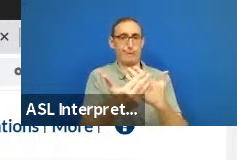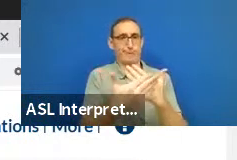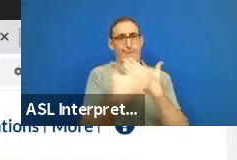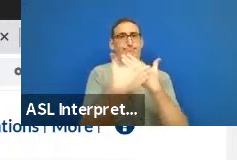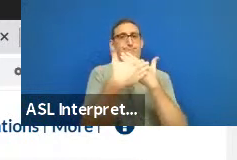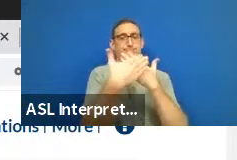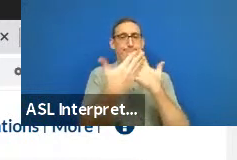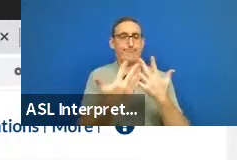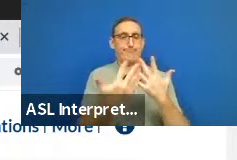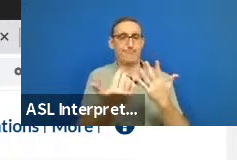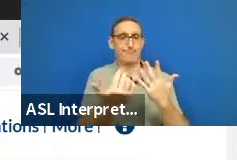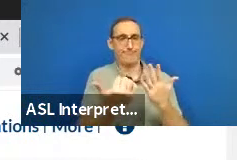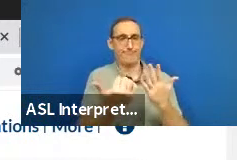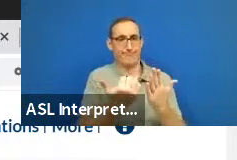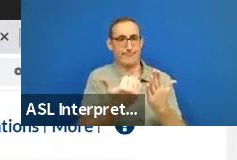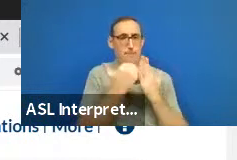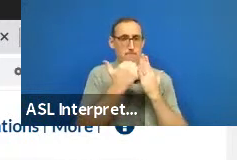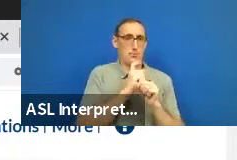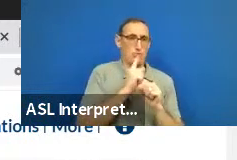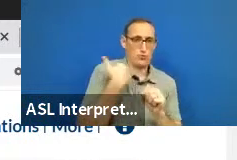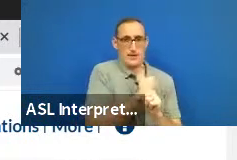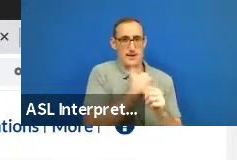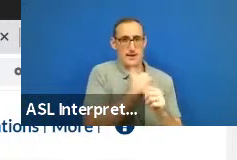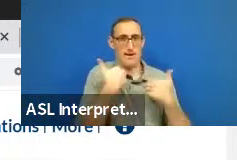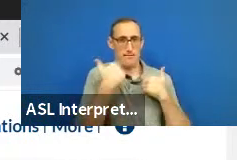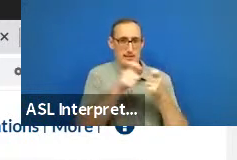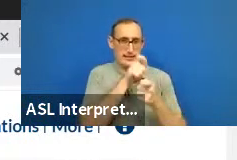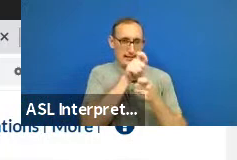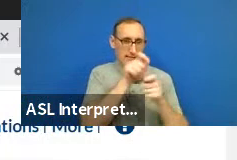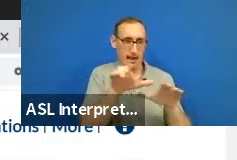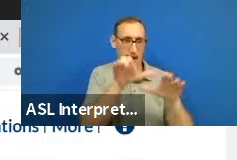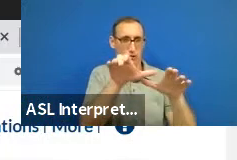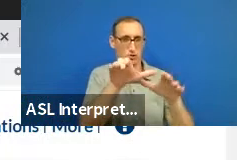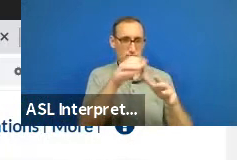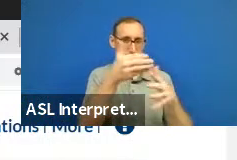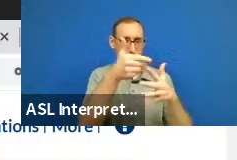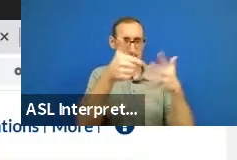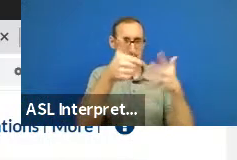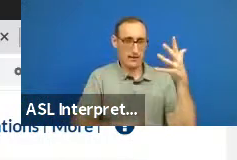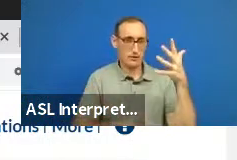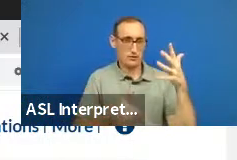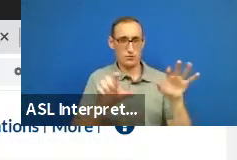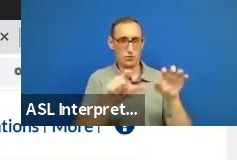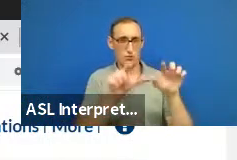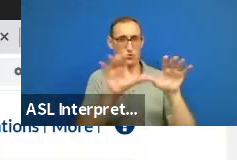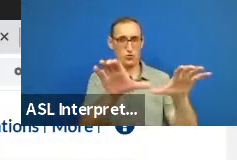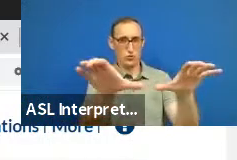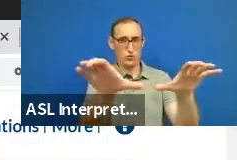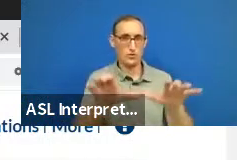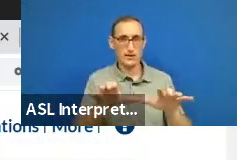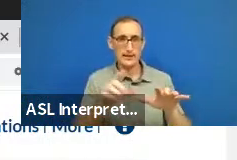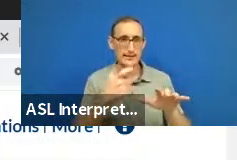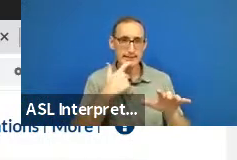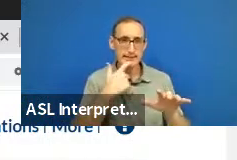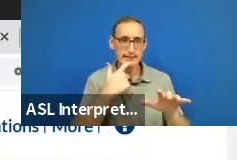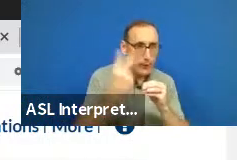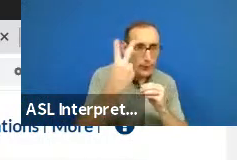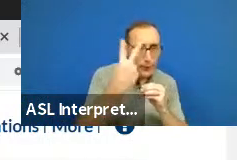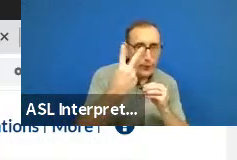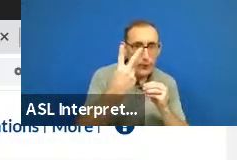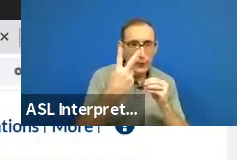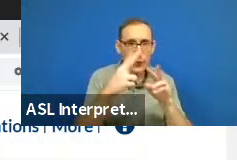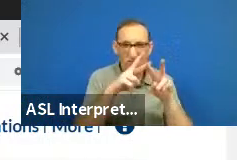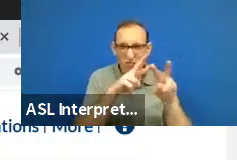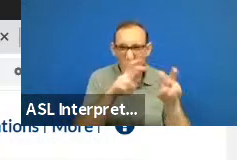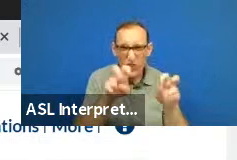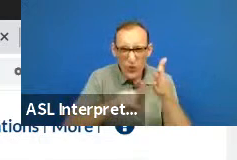are action items enumerated, but then like what actually goes into like number 2 of review policies, there's obviously